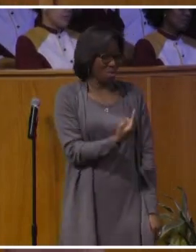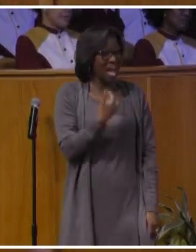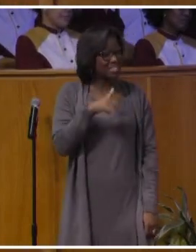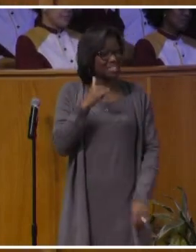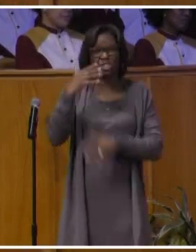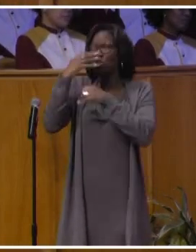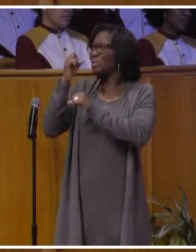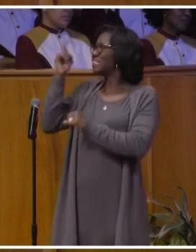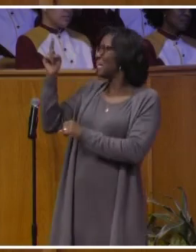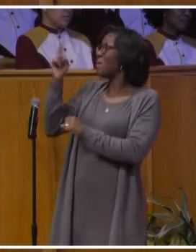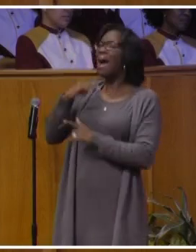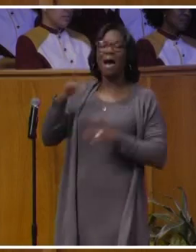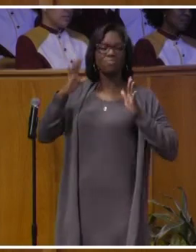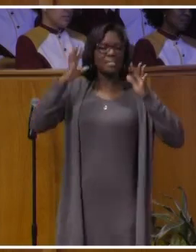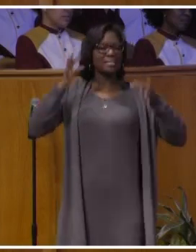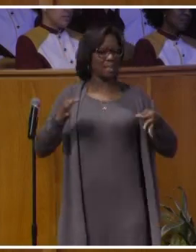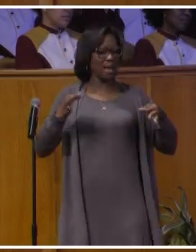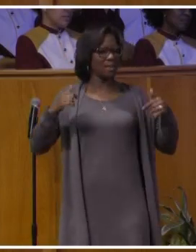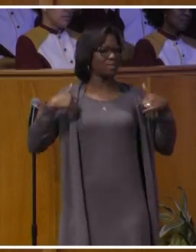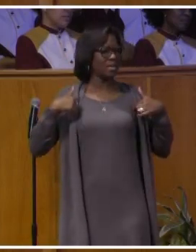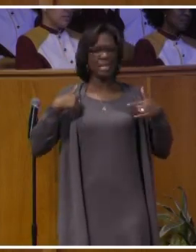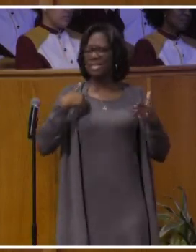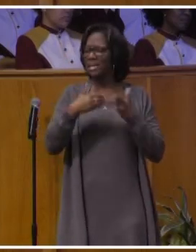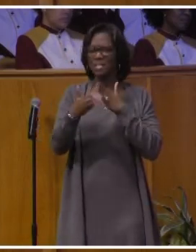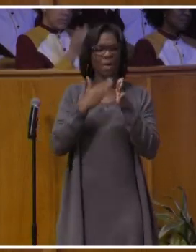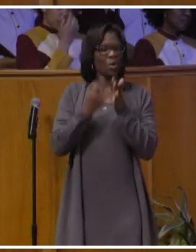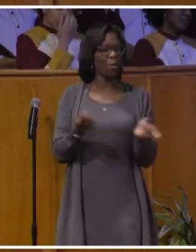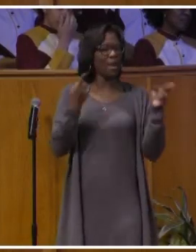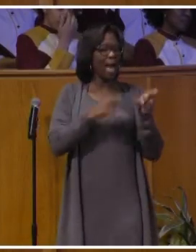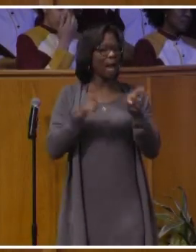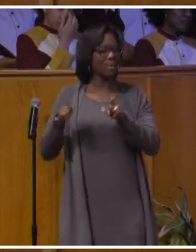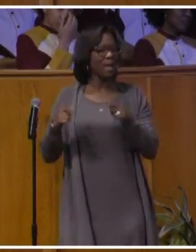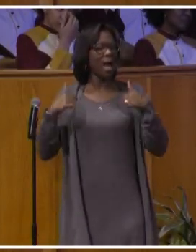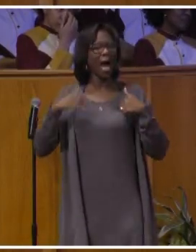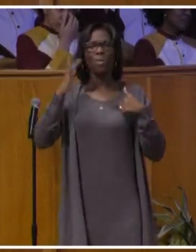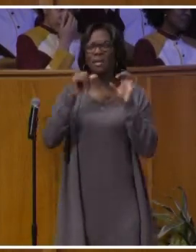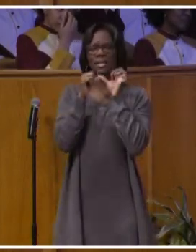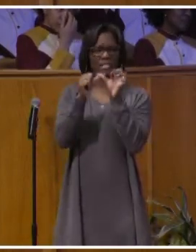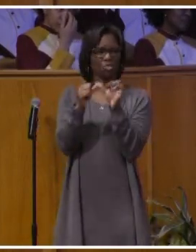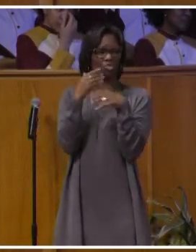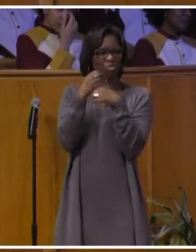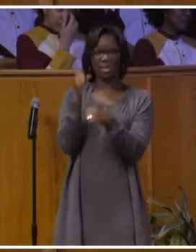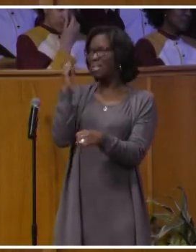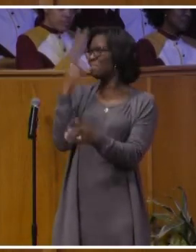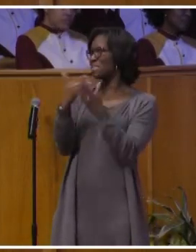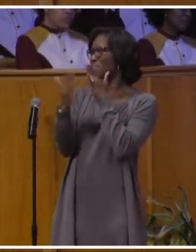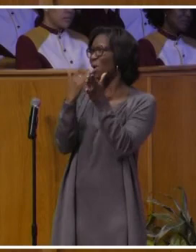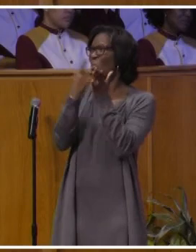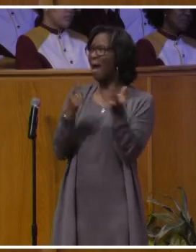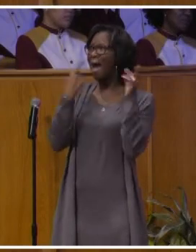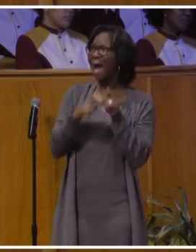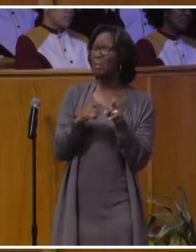trust him. I've made a decision, come hell or high water, no matter what I go through, I